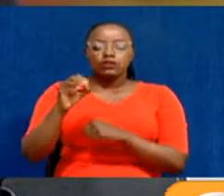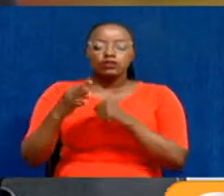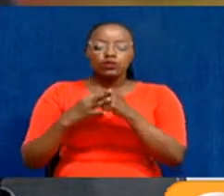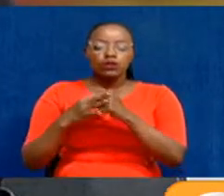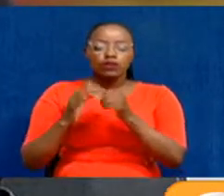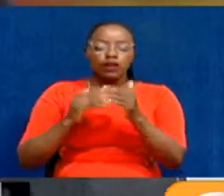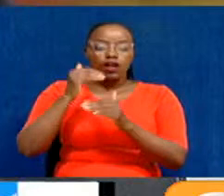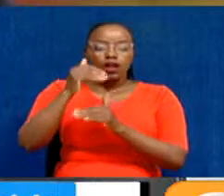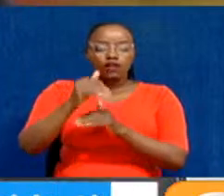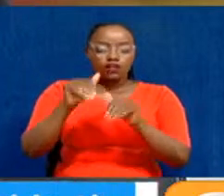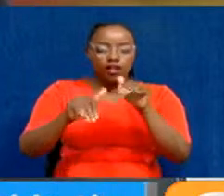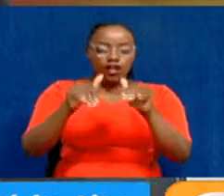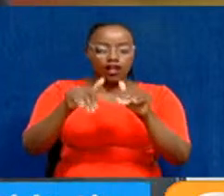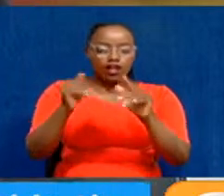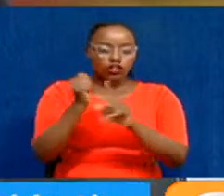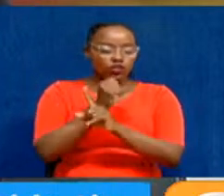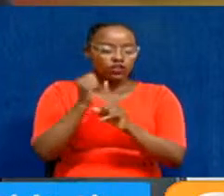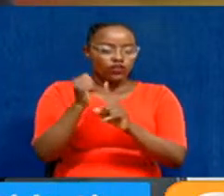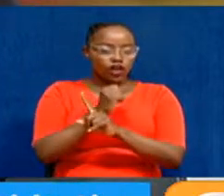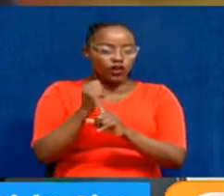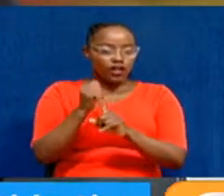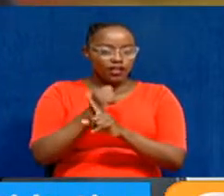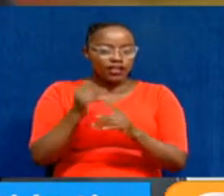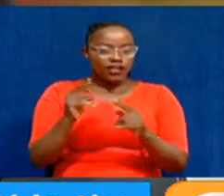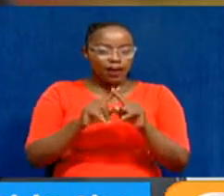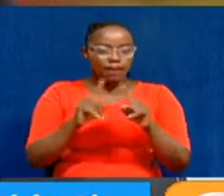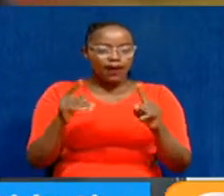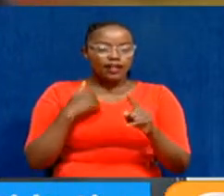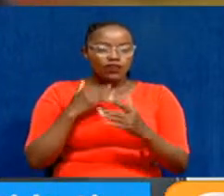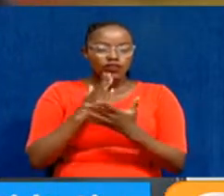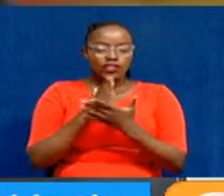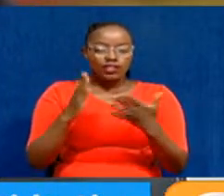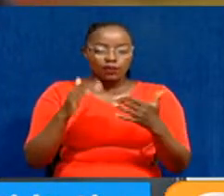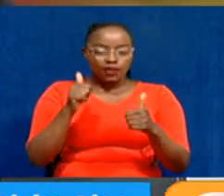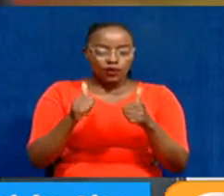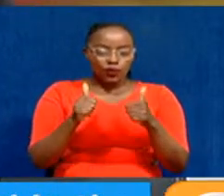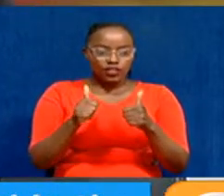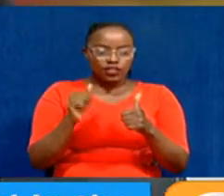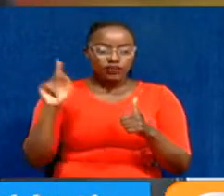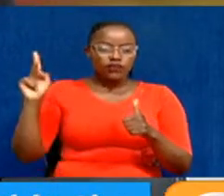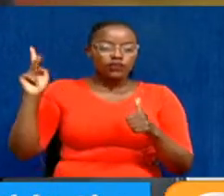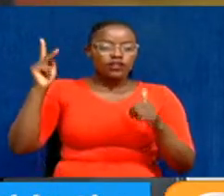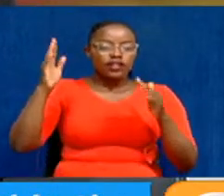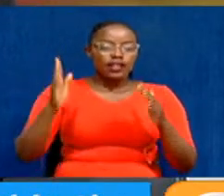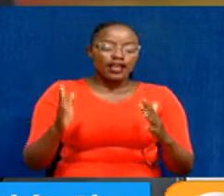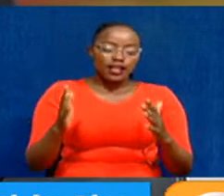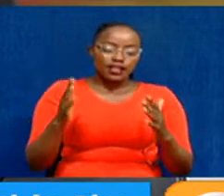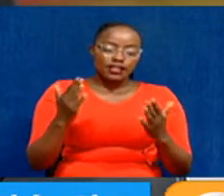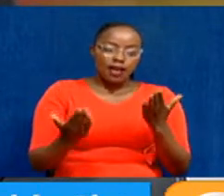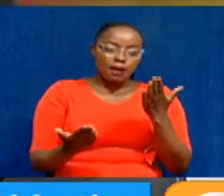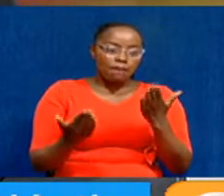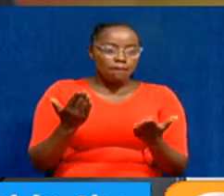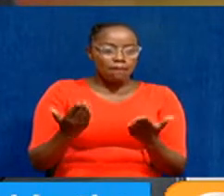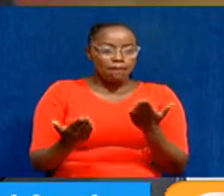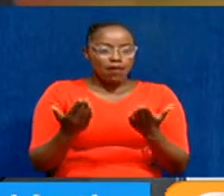2007-2008 post-election violence. But there's something that Kenyans, either